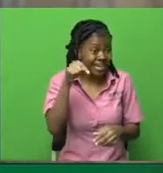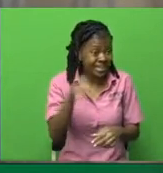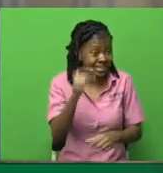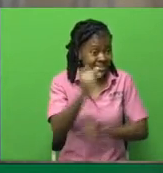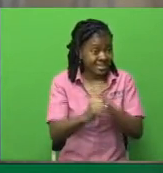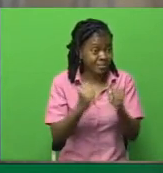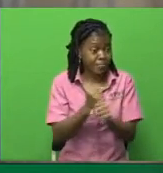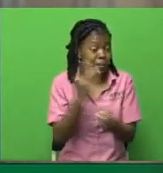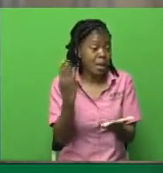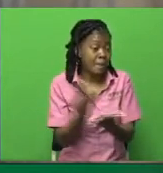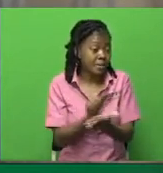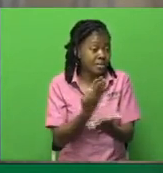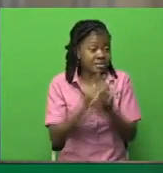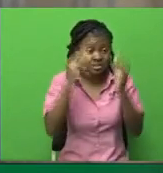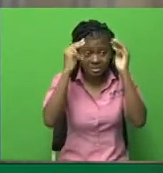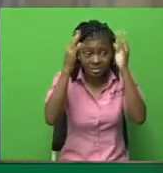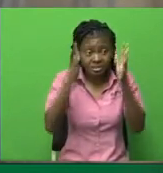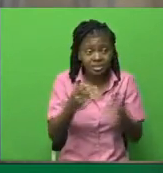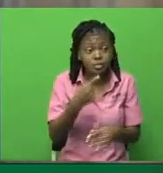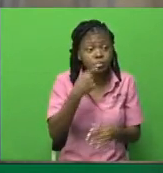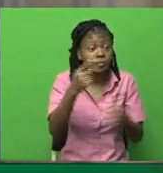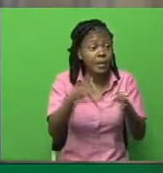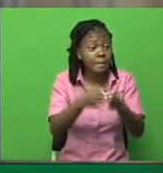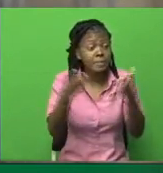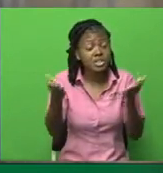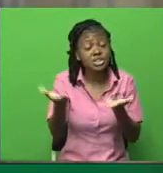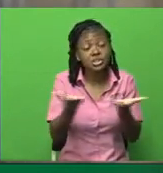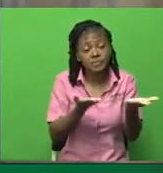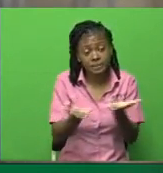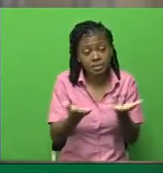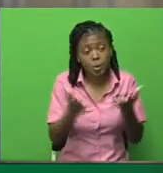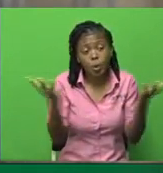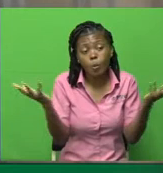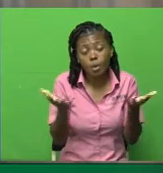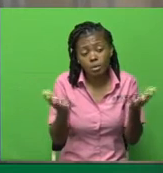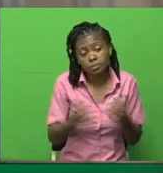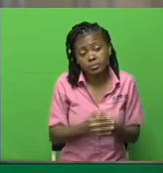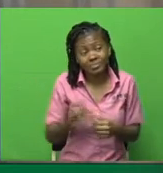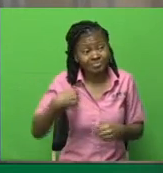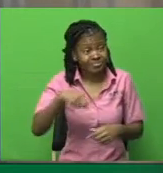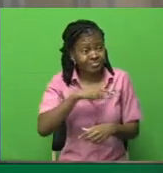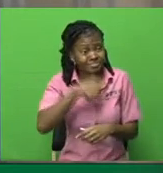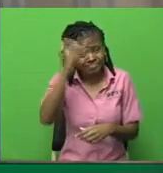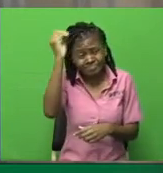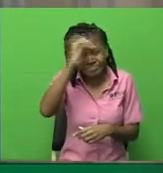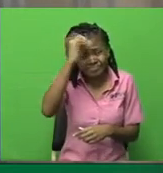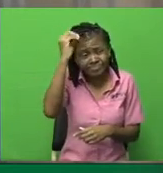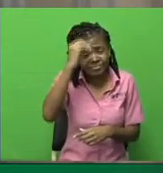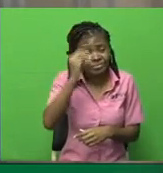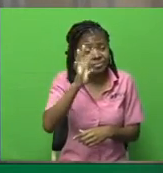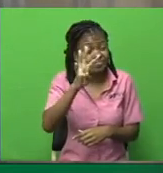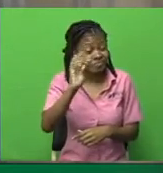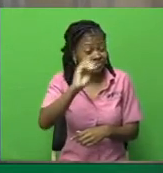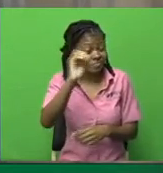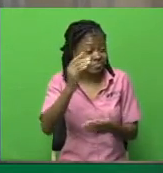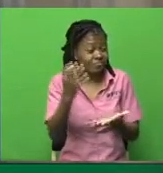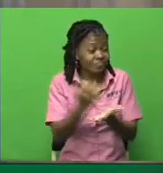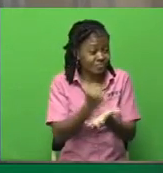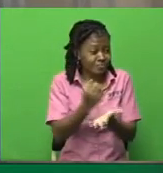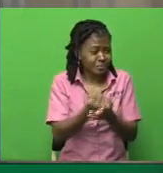minister told Republic servants I quote we are often viewed at our current offer of four percent over the period